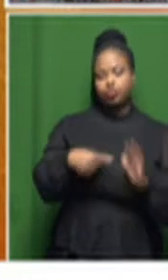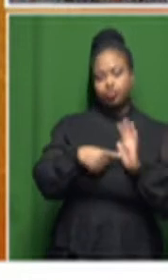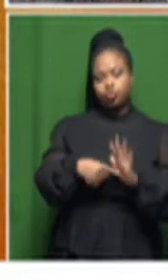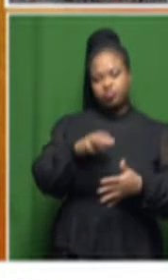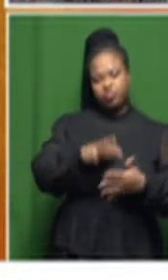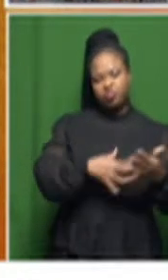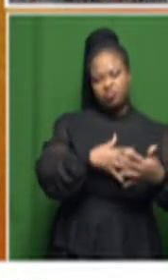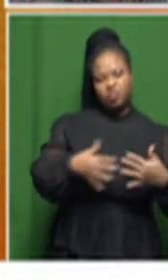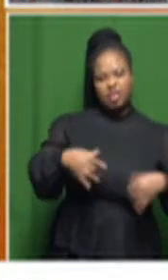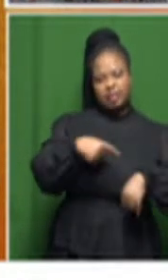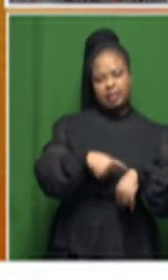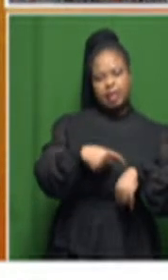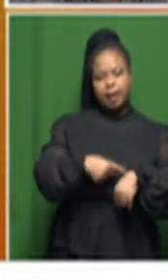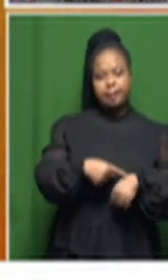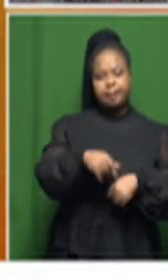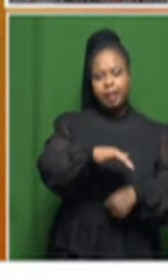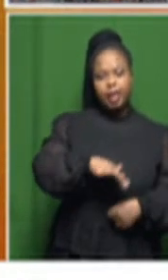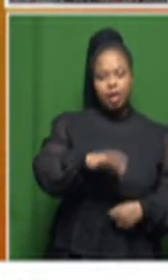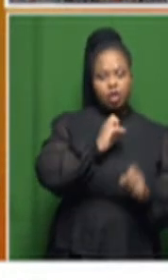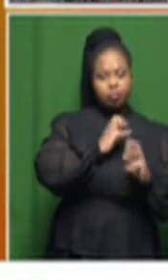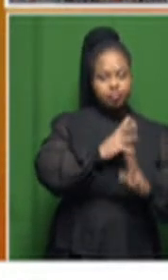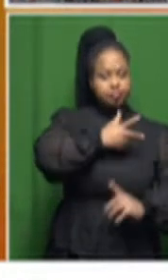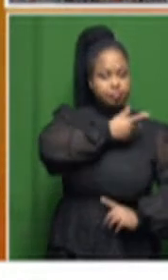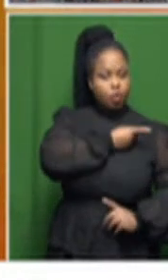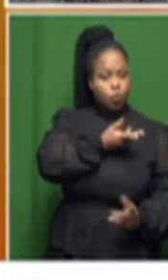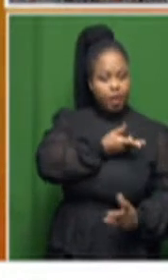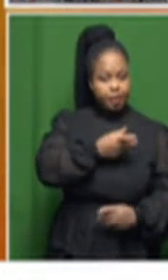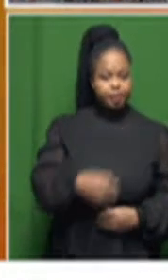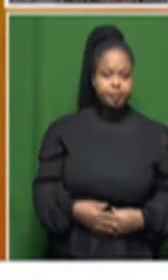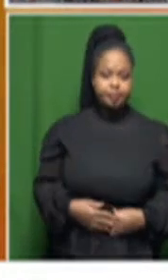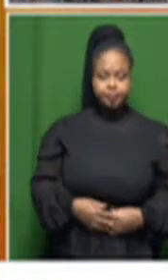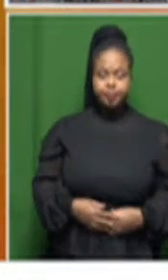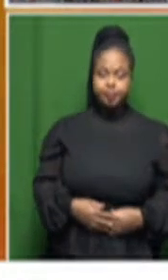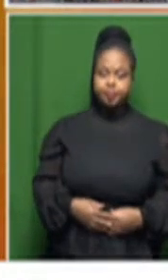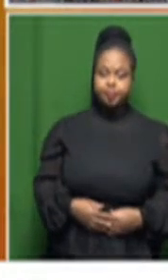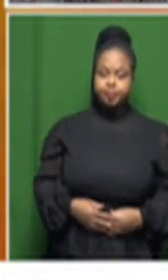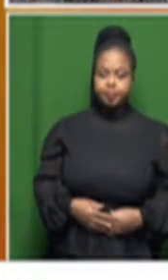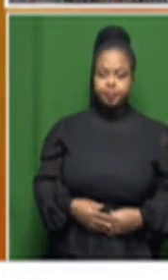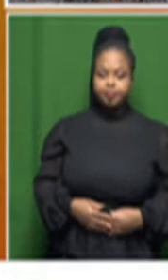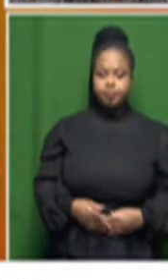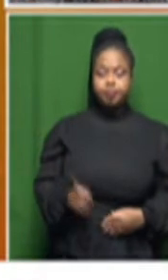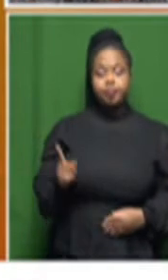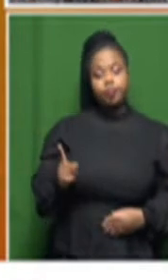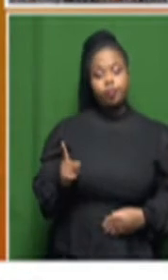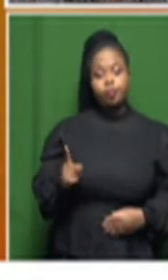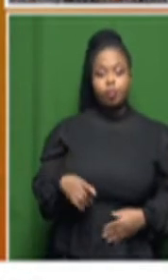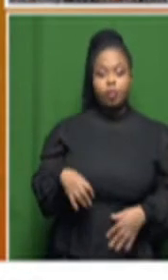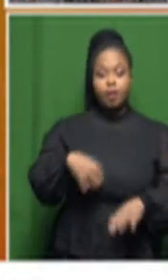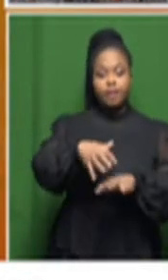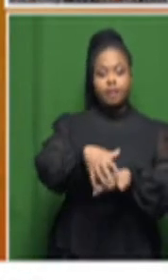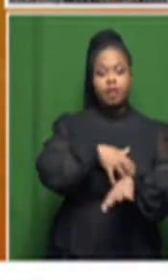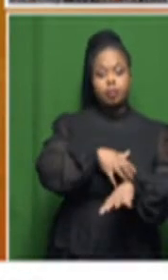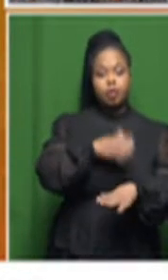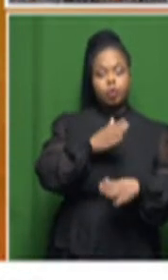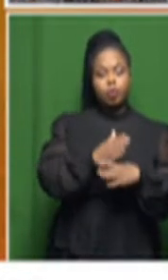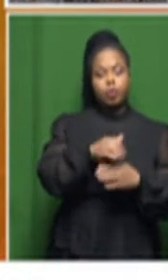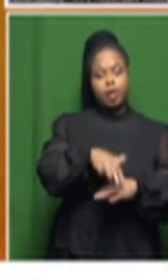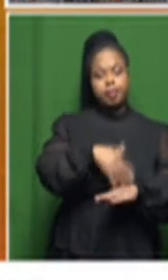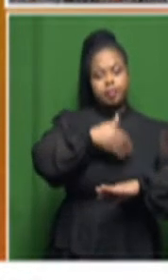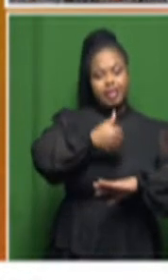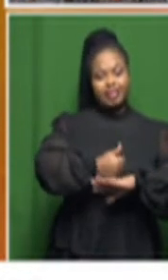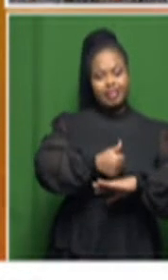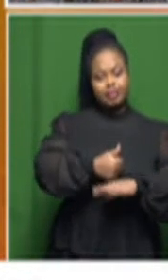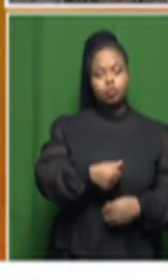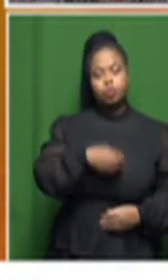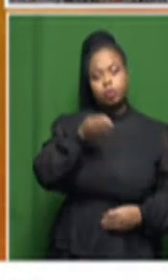schedule. This is our farming and work-based setting where we've gone